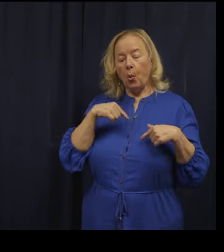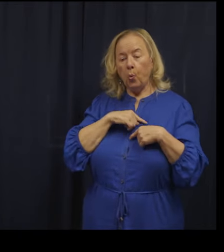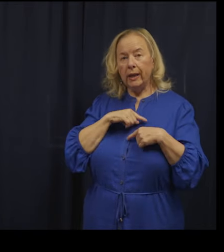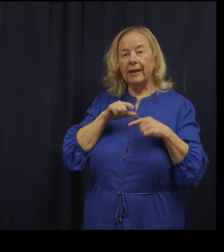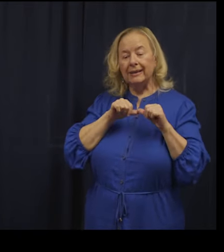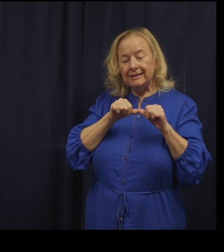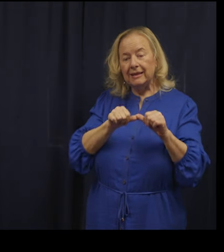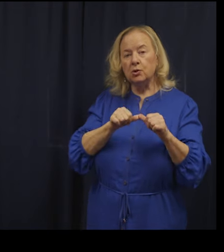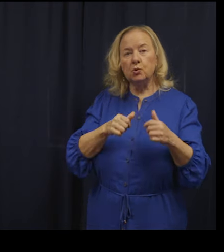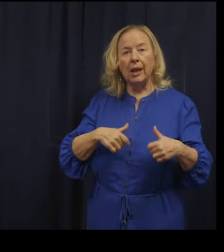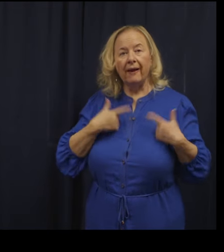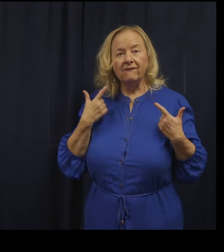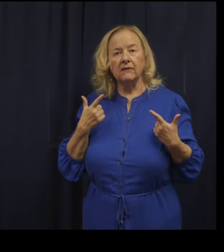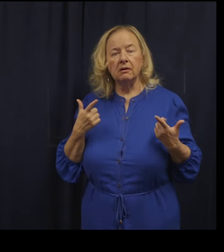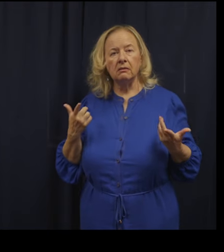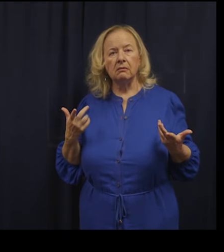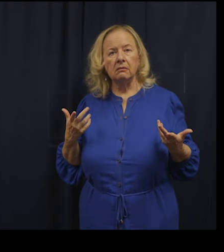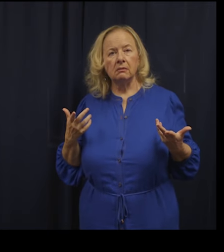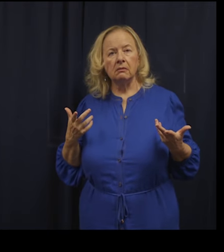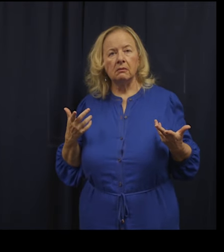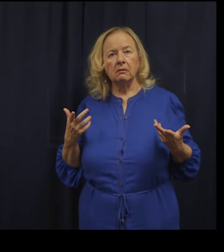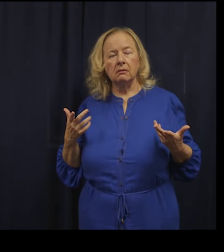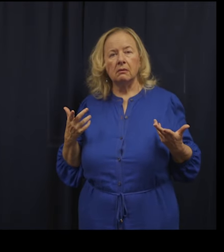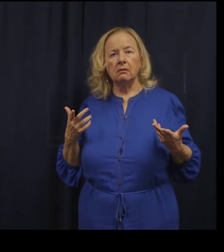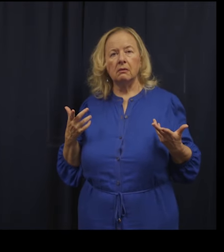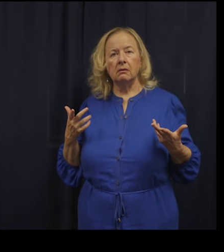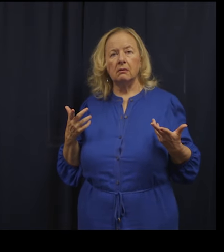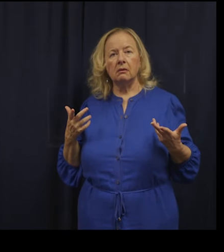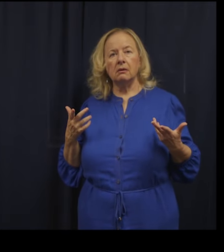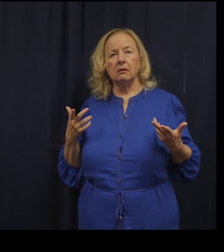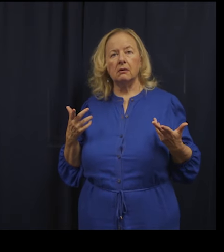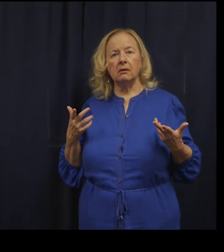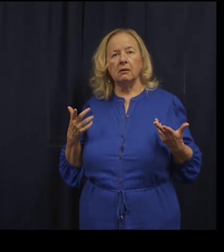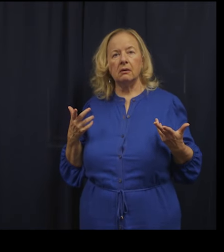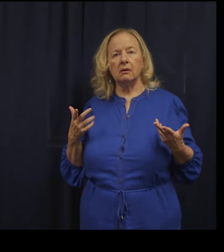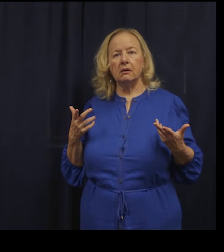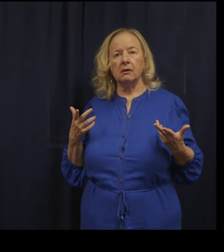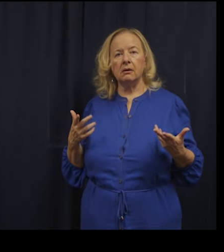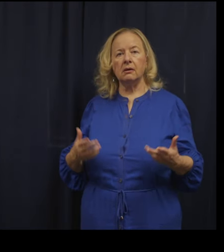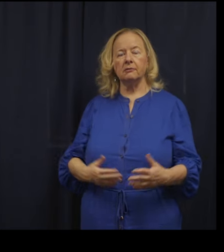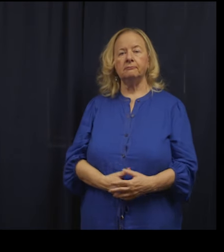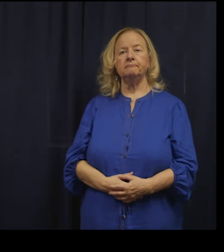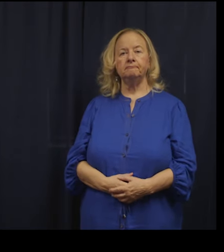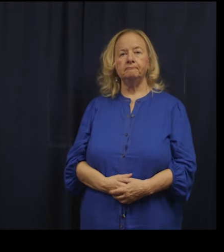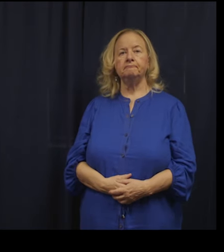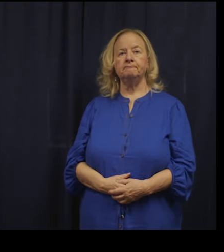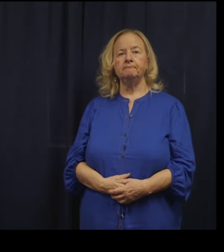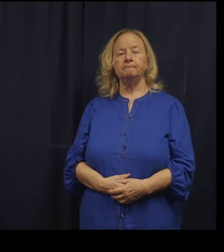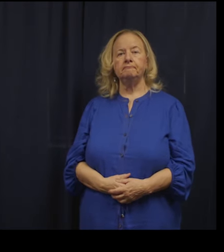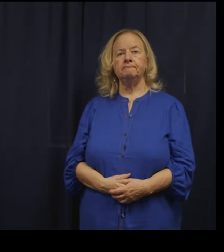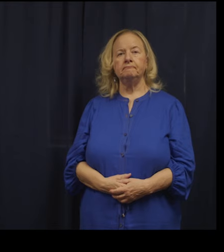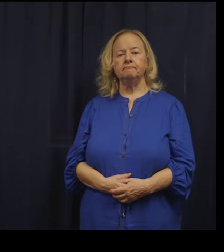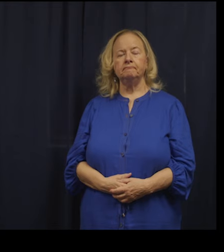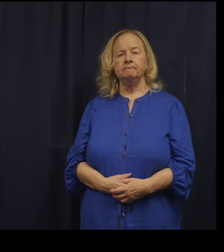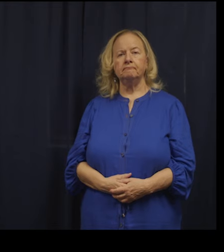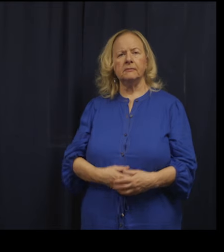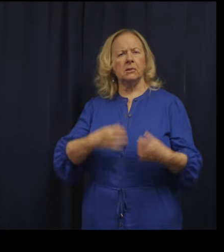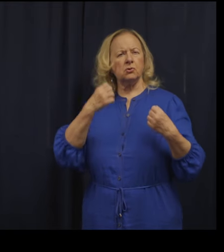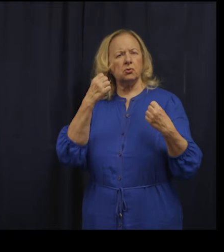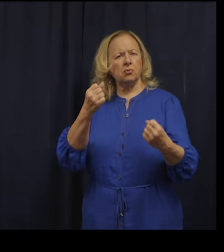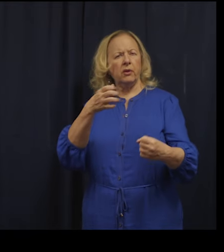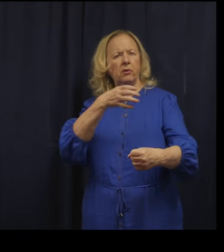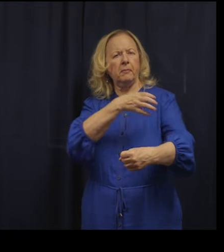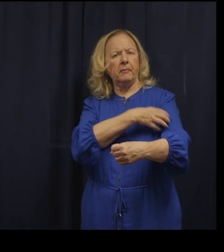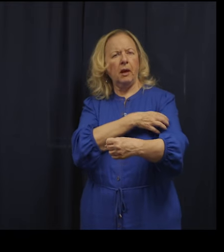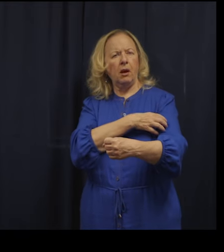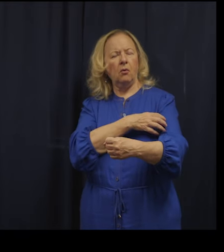can continue to exist. And what does strength or power have